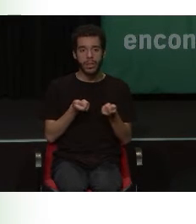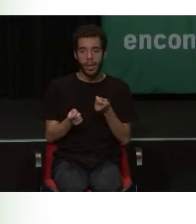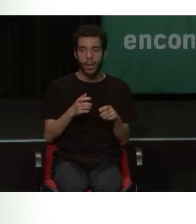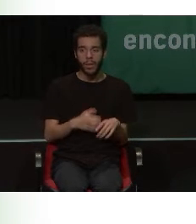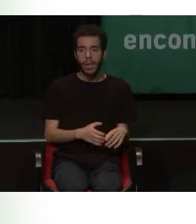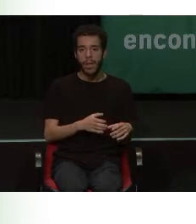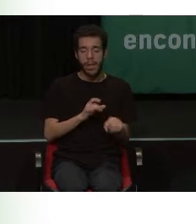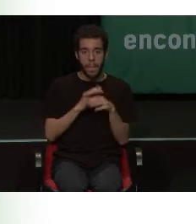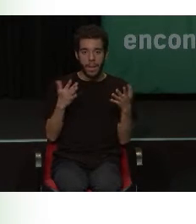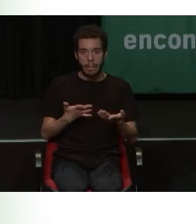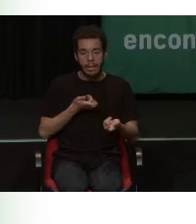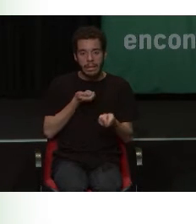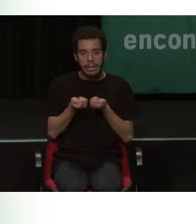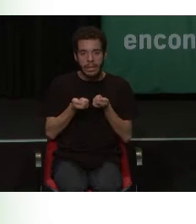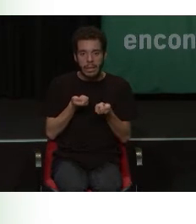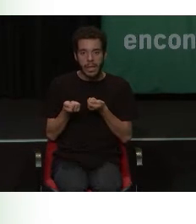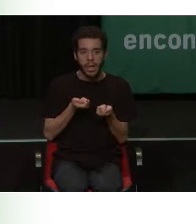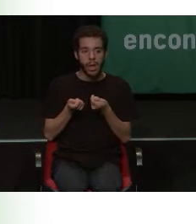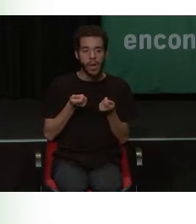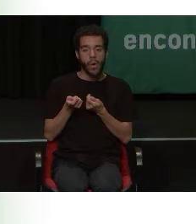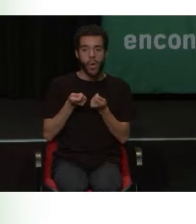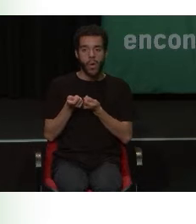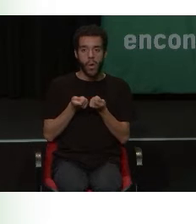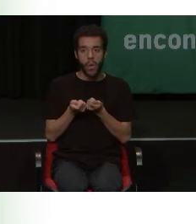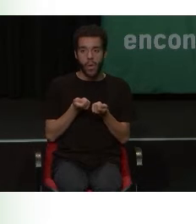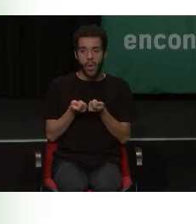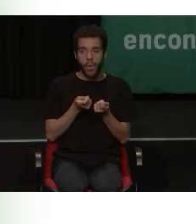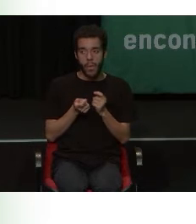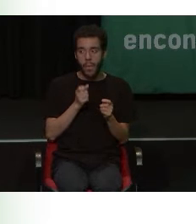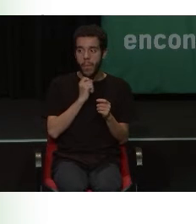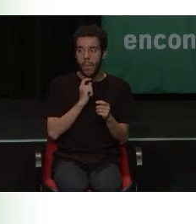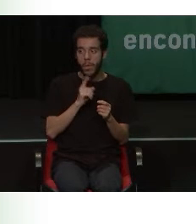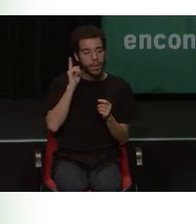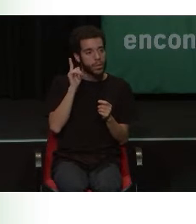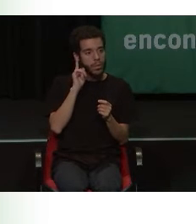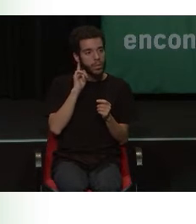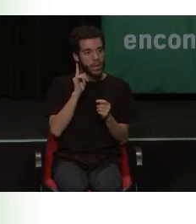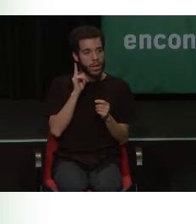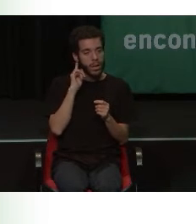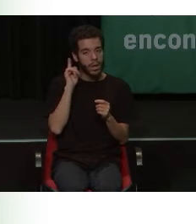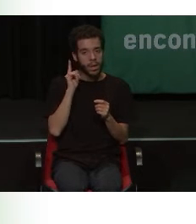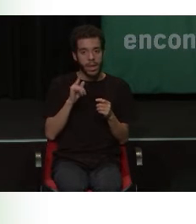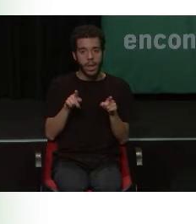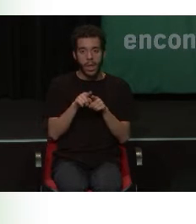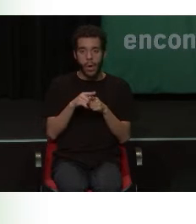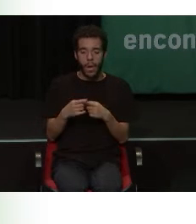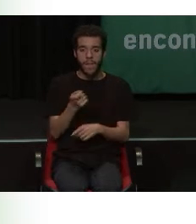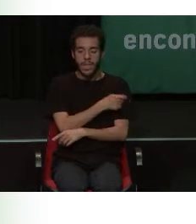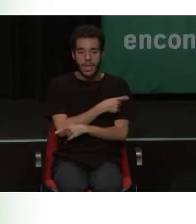crisis. Some are hopefully relevant for the management of other vaccination